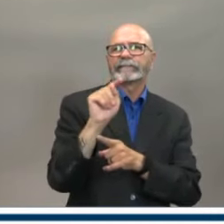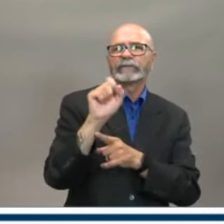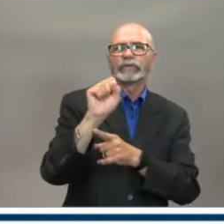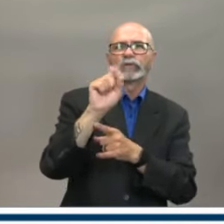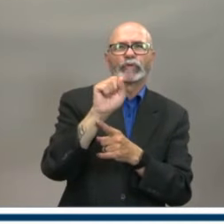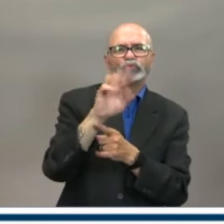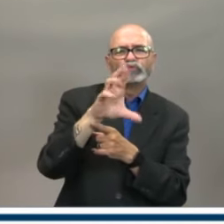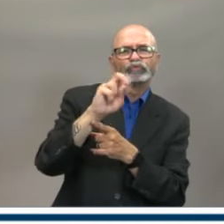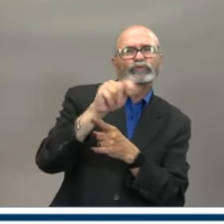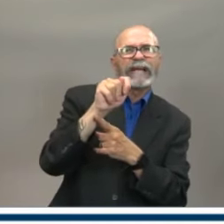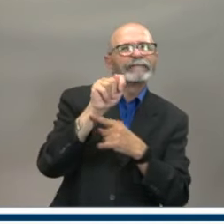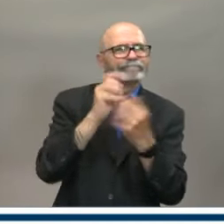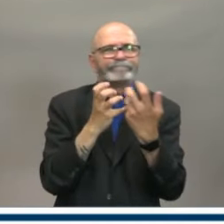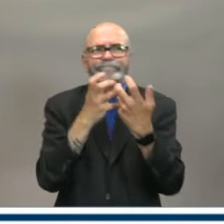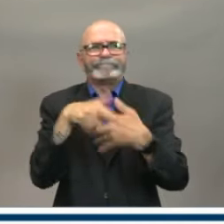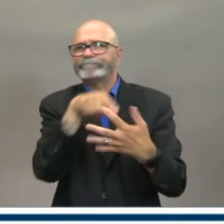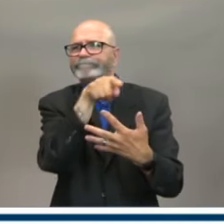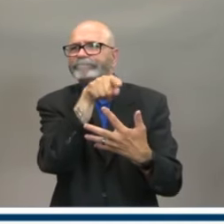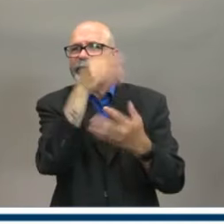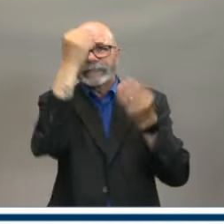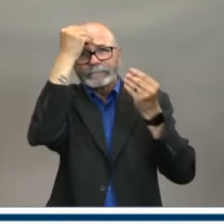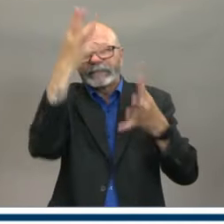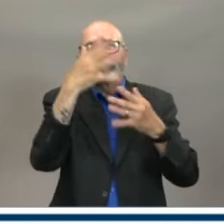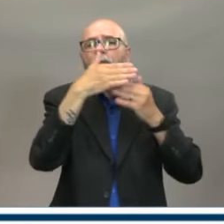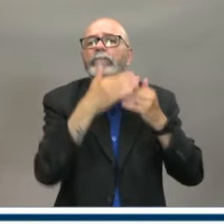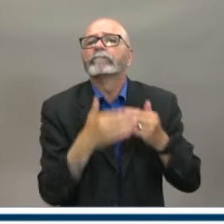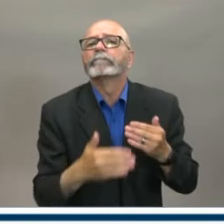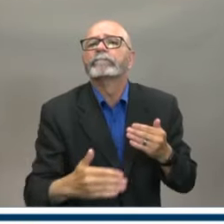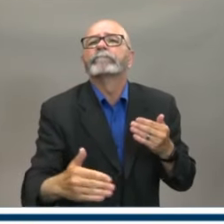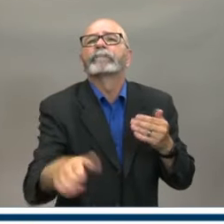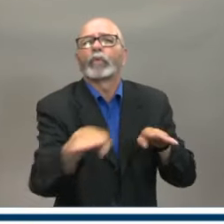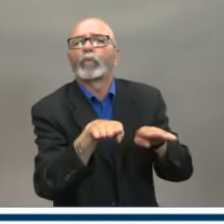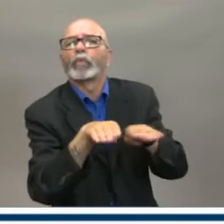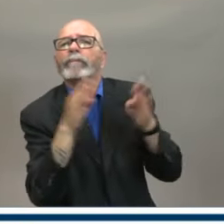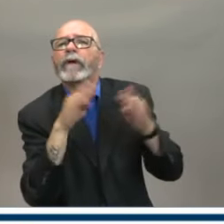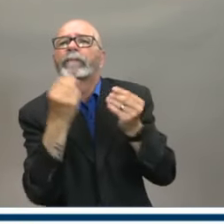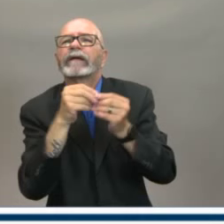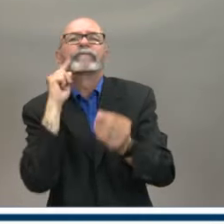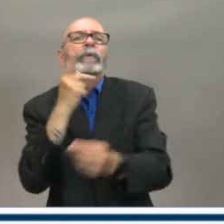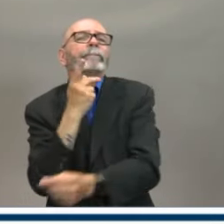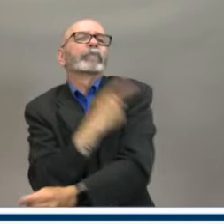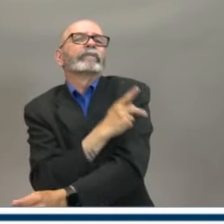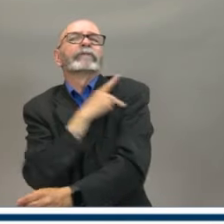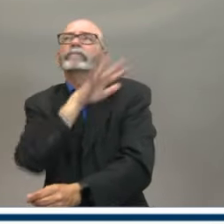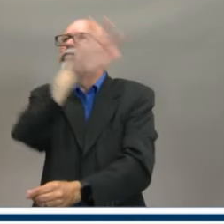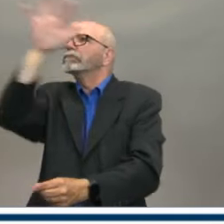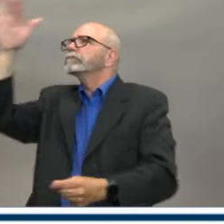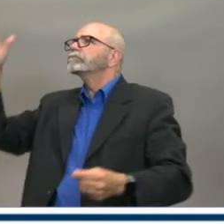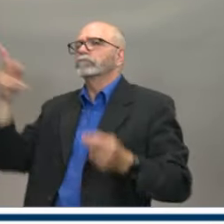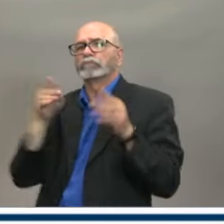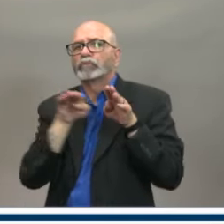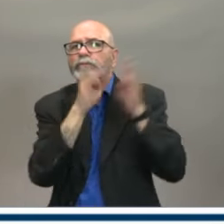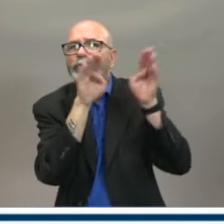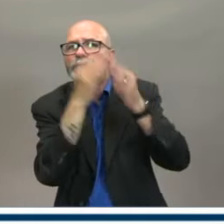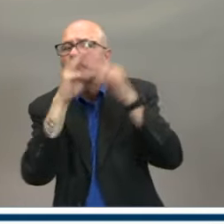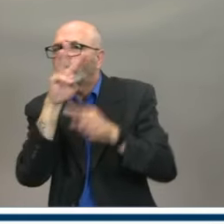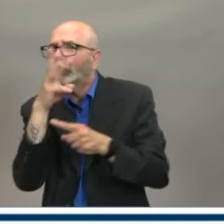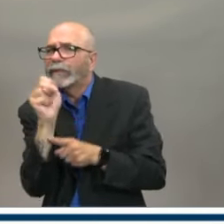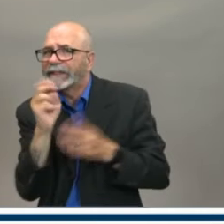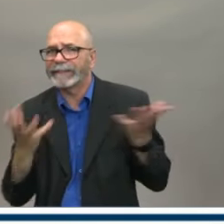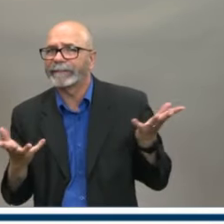of opening up the province's restrictions, as opposed to you started off by warning that 2 days did